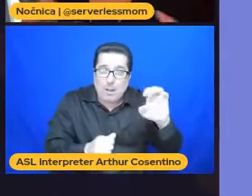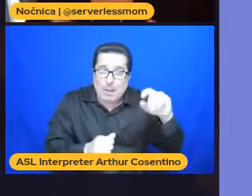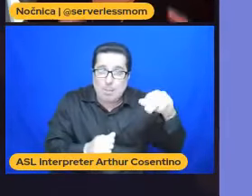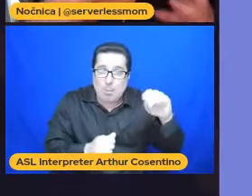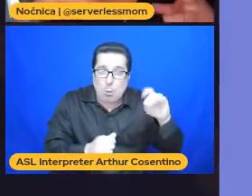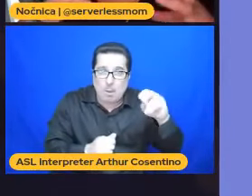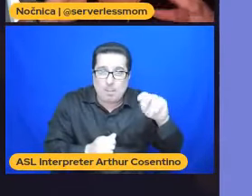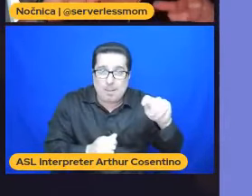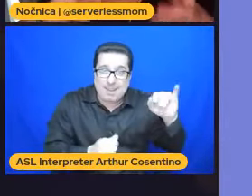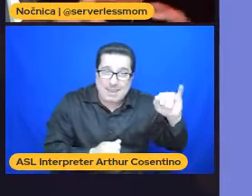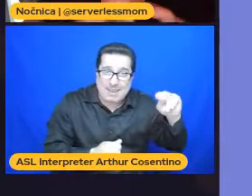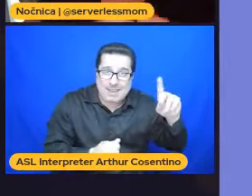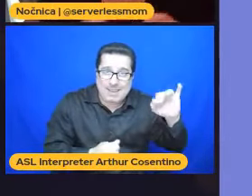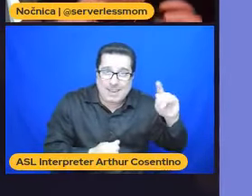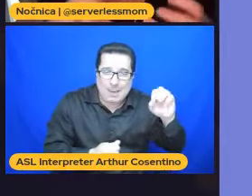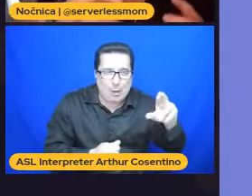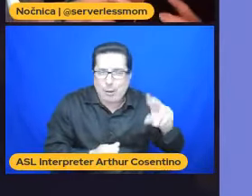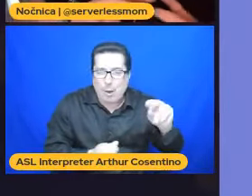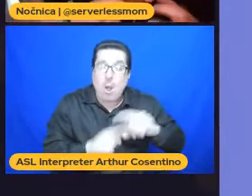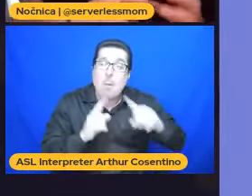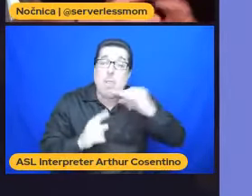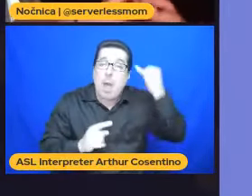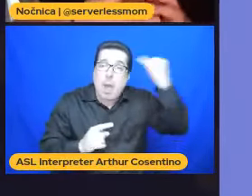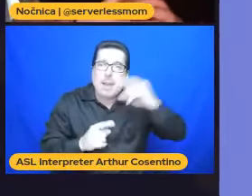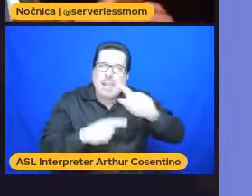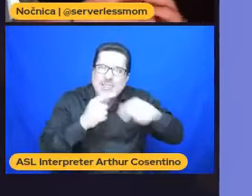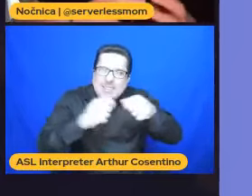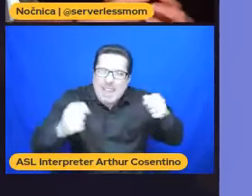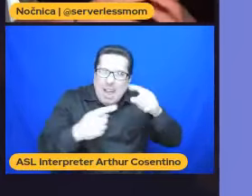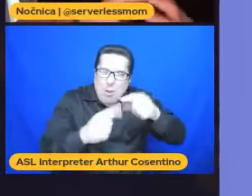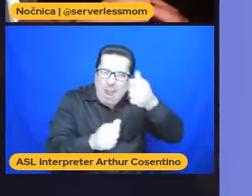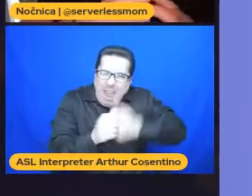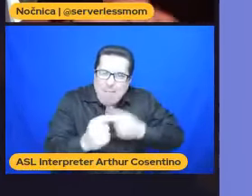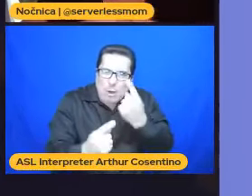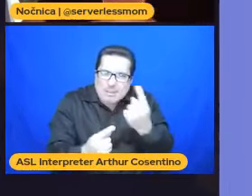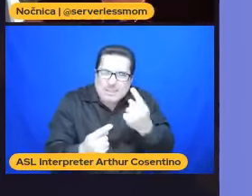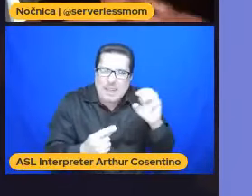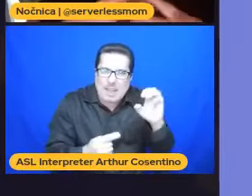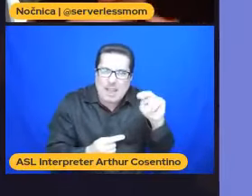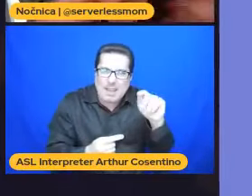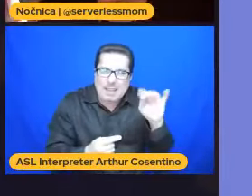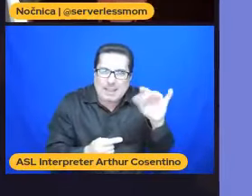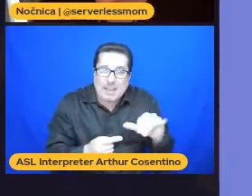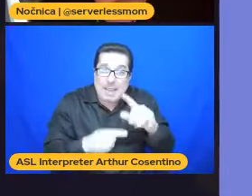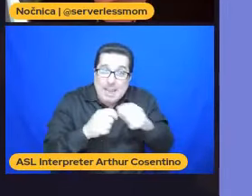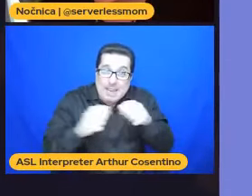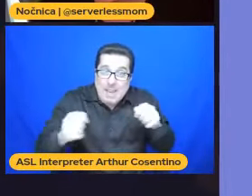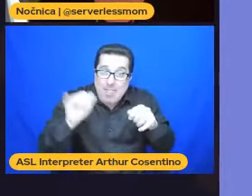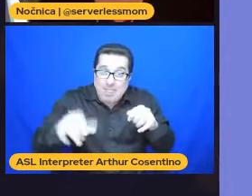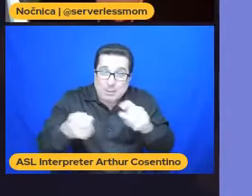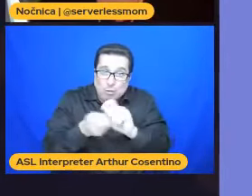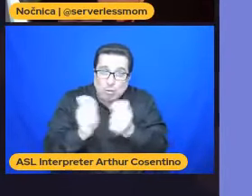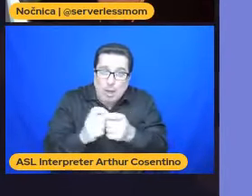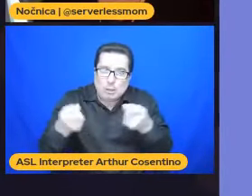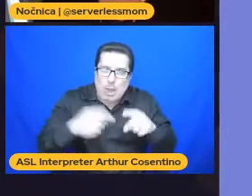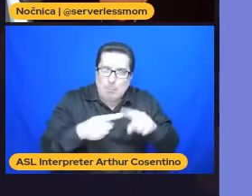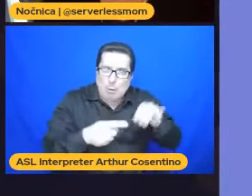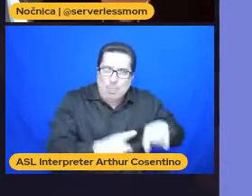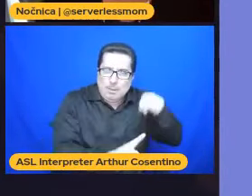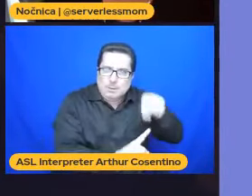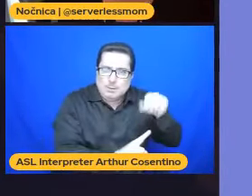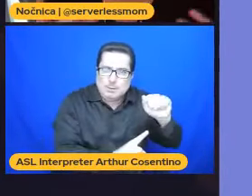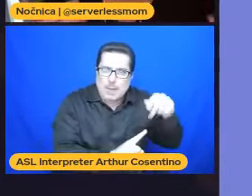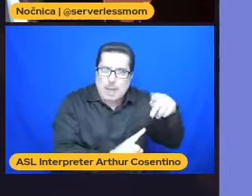being tied to a single entity, trying to tie down, hey, this change happened to this application, was a totally